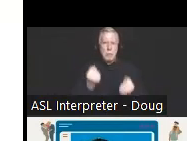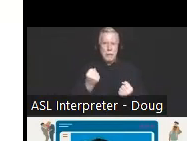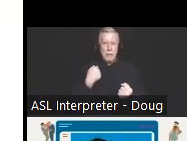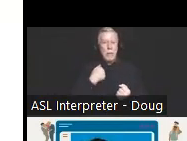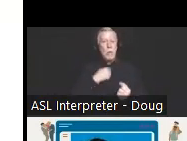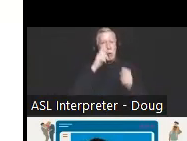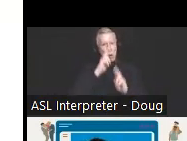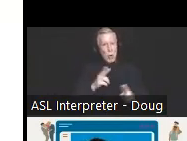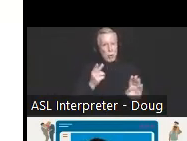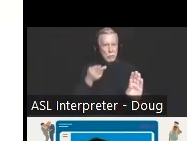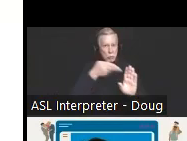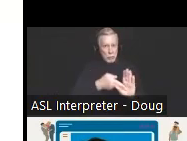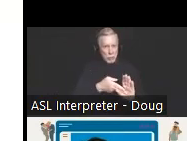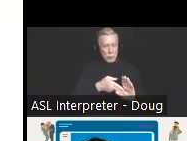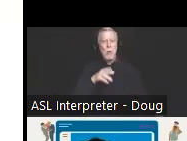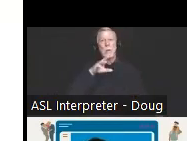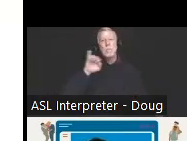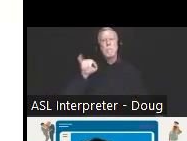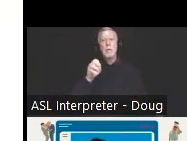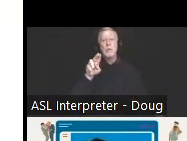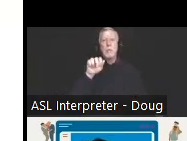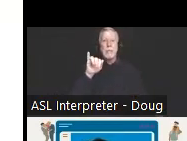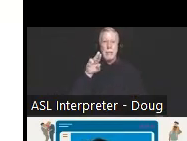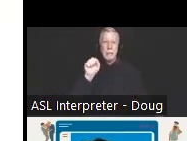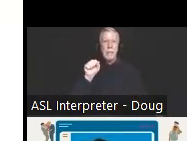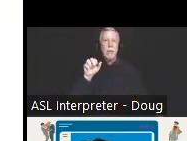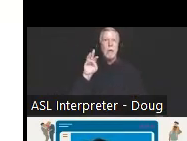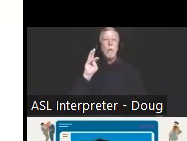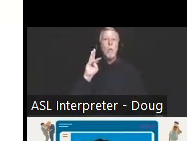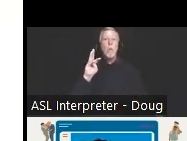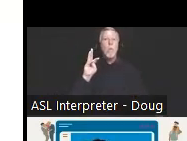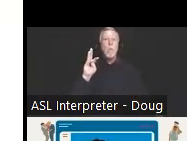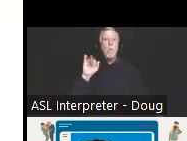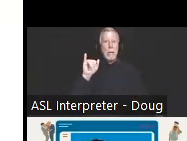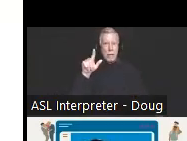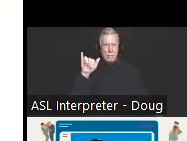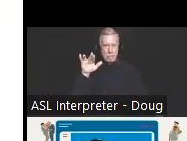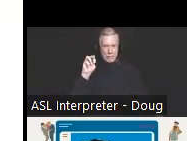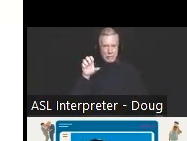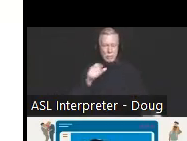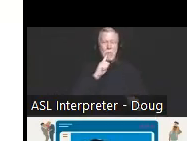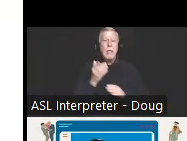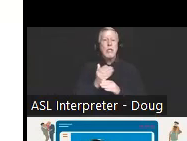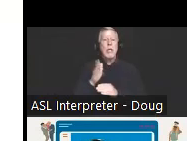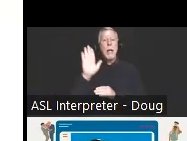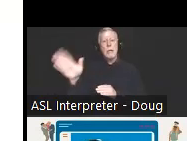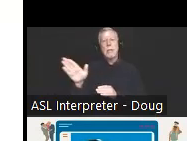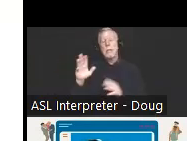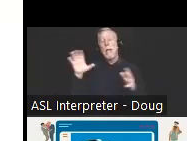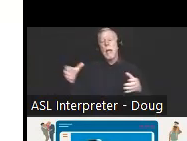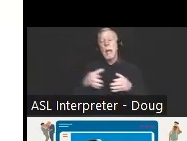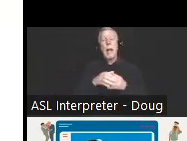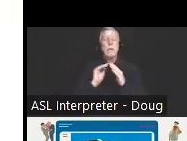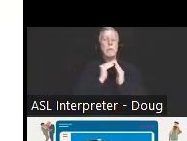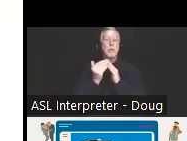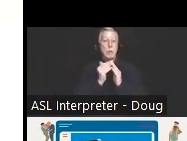honored to be joined by Junious Williams as he shares the Collective Impact Community Engagement Toolkit. So today